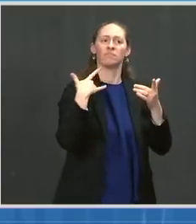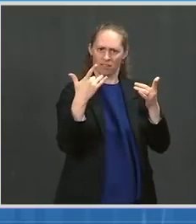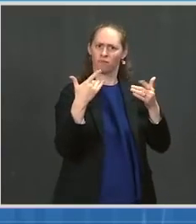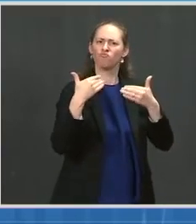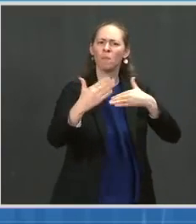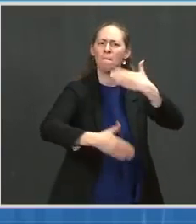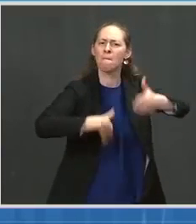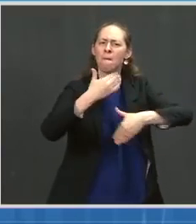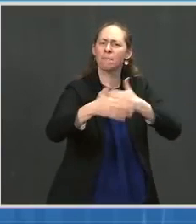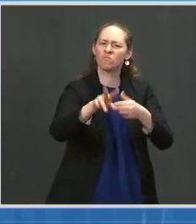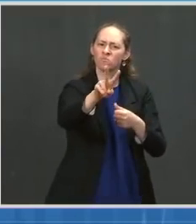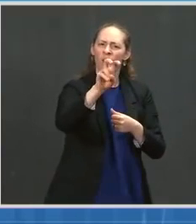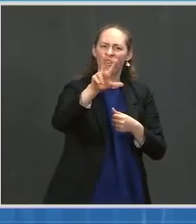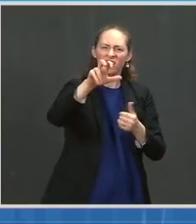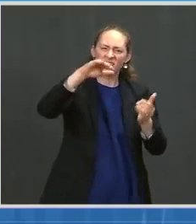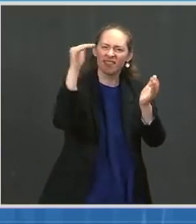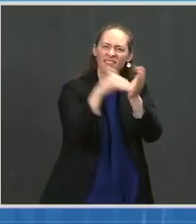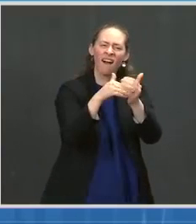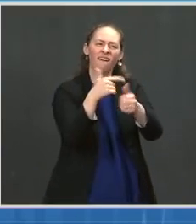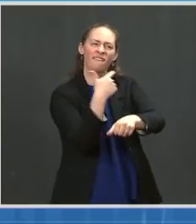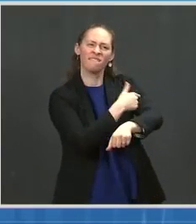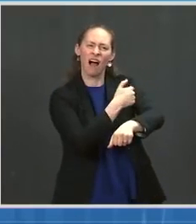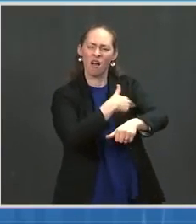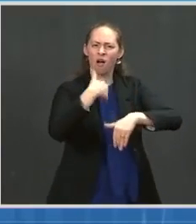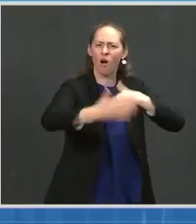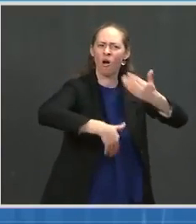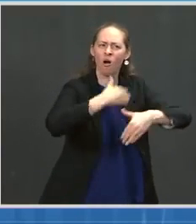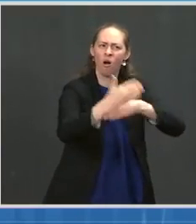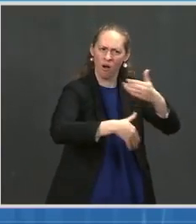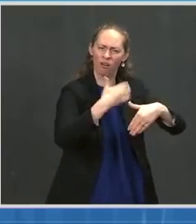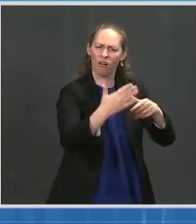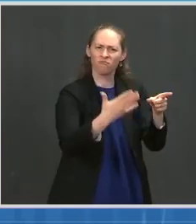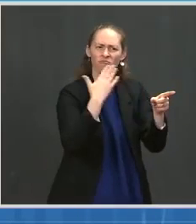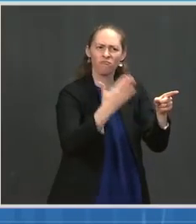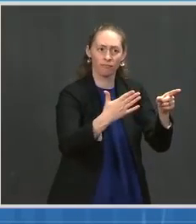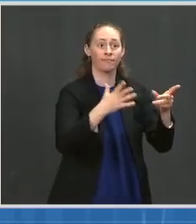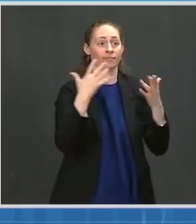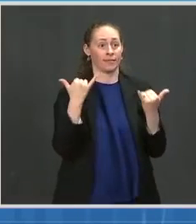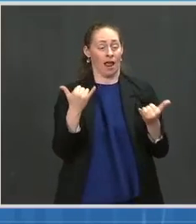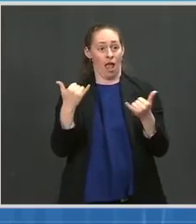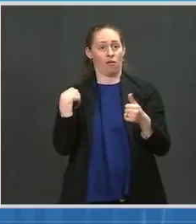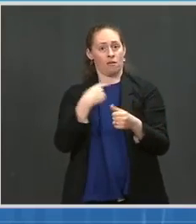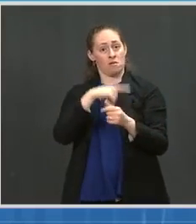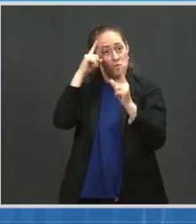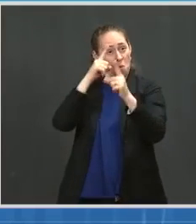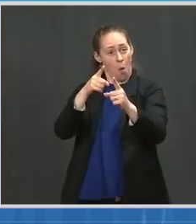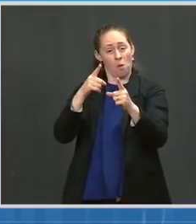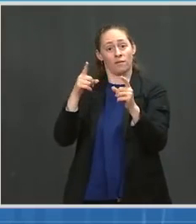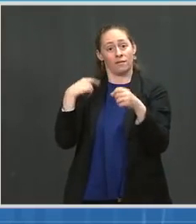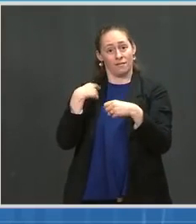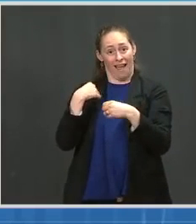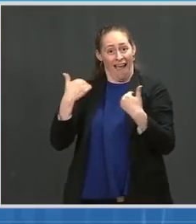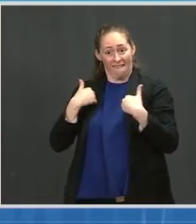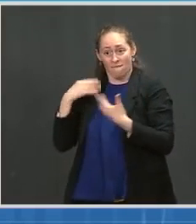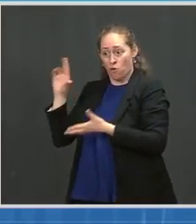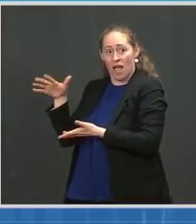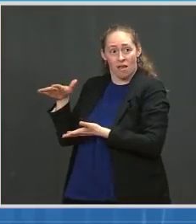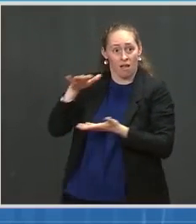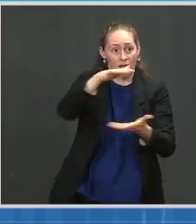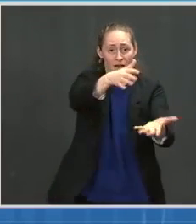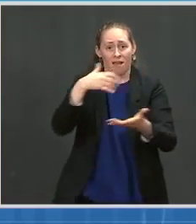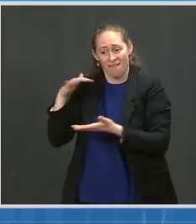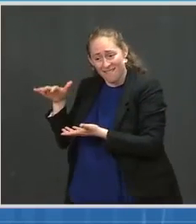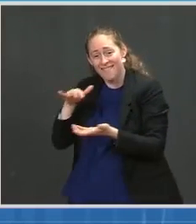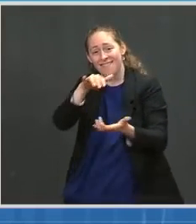And as is our practice, it's been our practice since the beginning, we make vaccines available to states as soon as they are available.